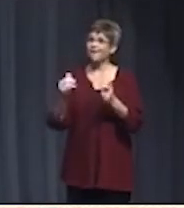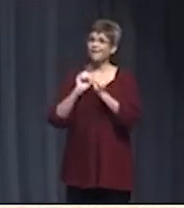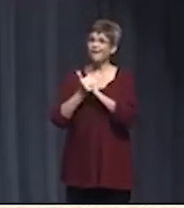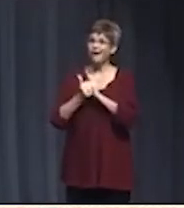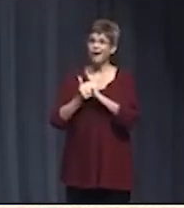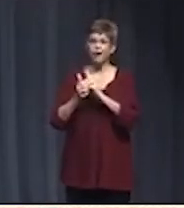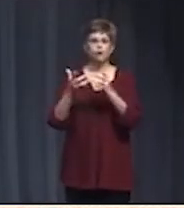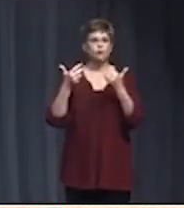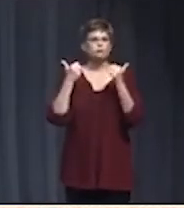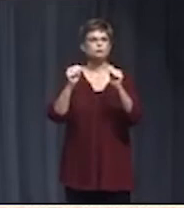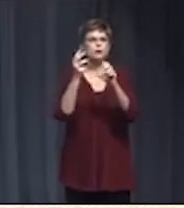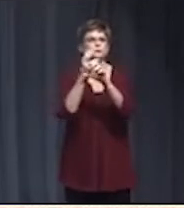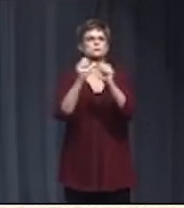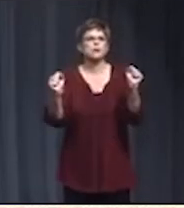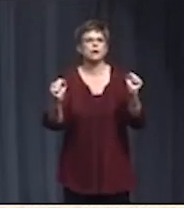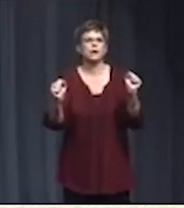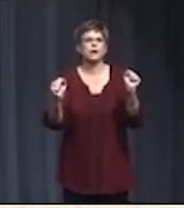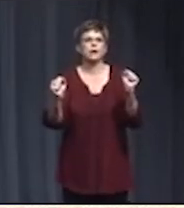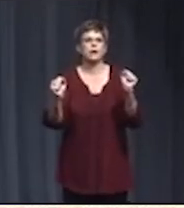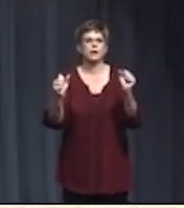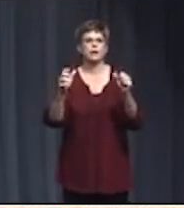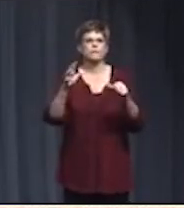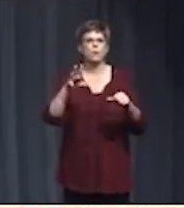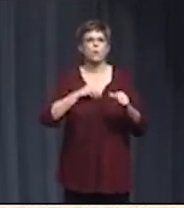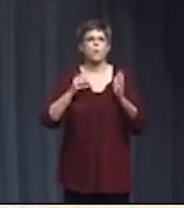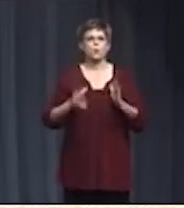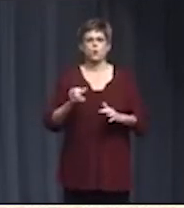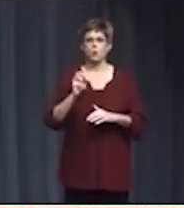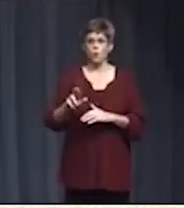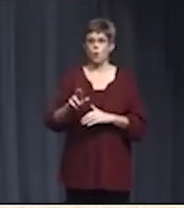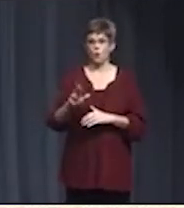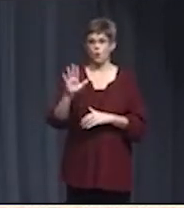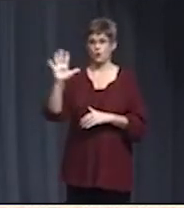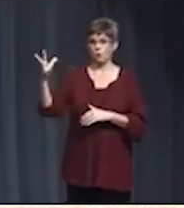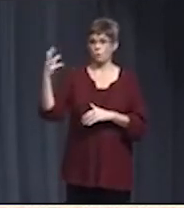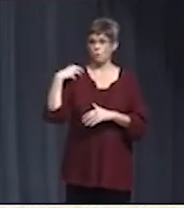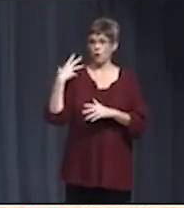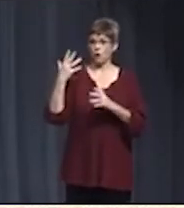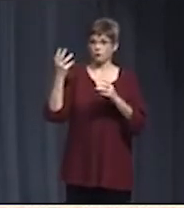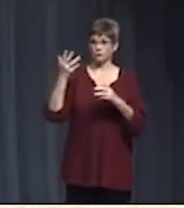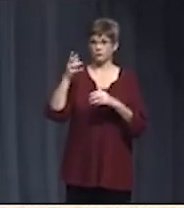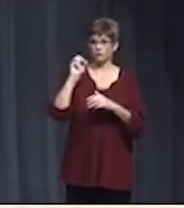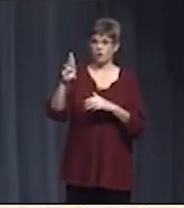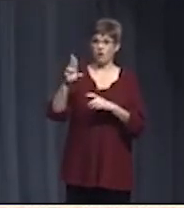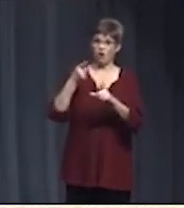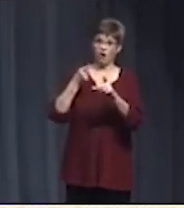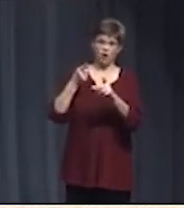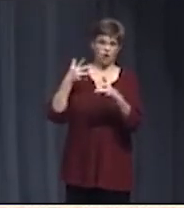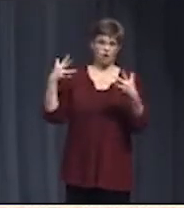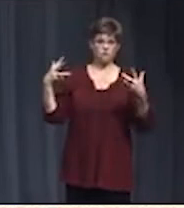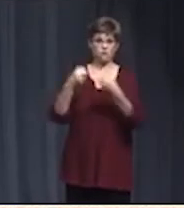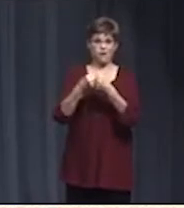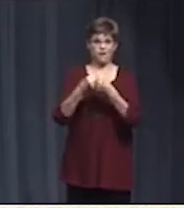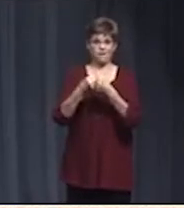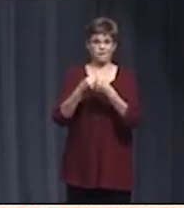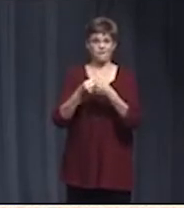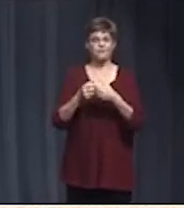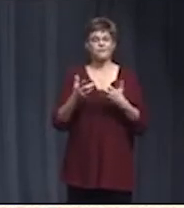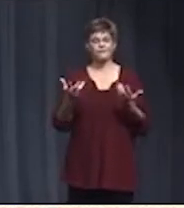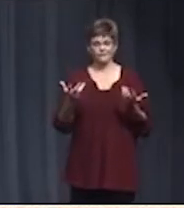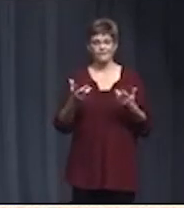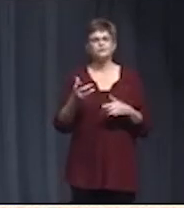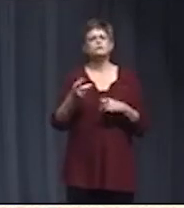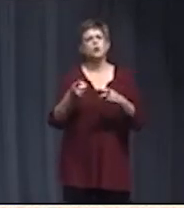after wrecking your boss's car. Think about it. How many times does your man cry in